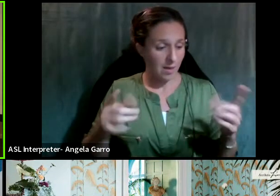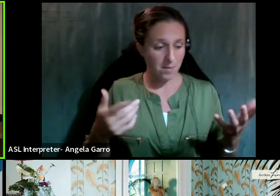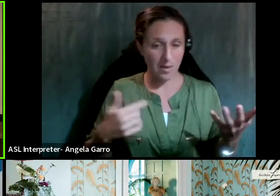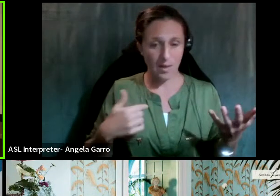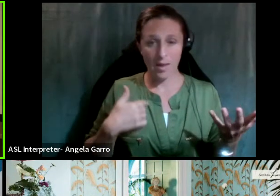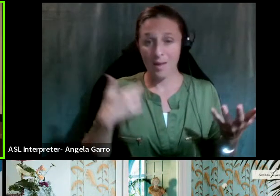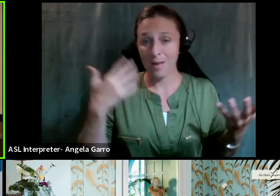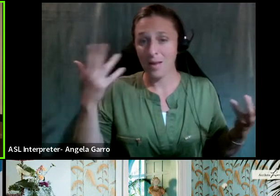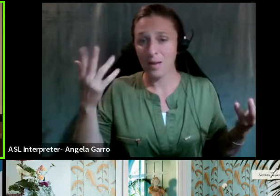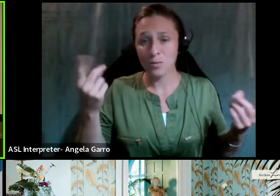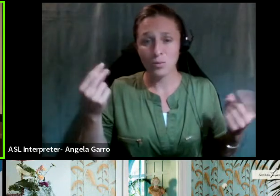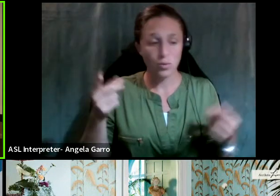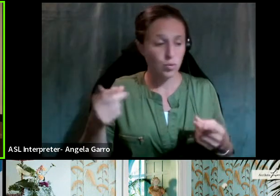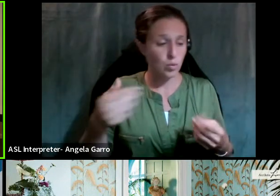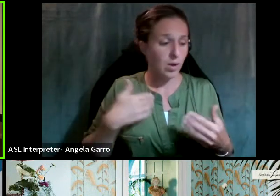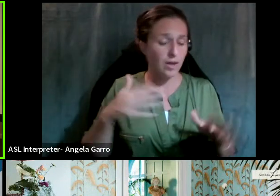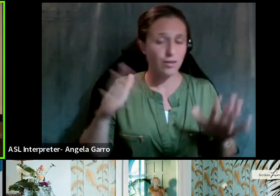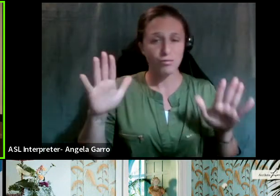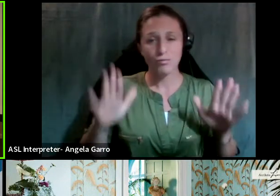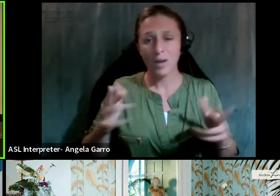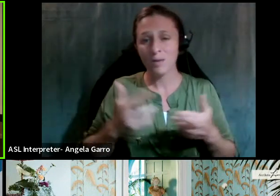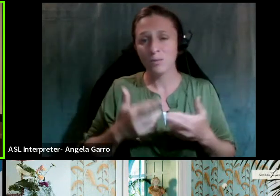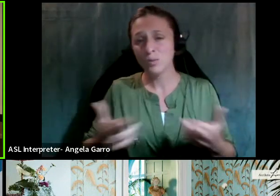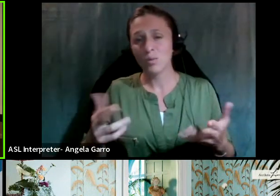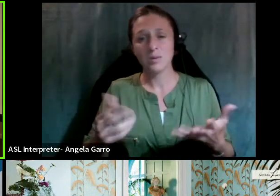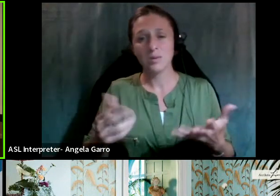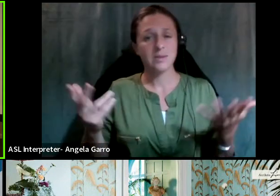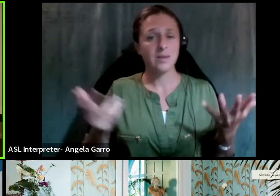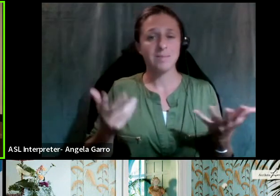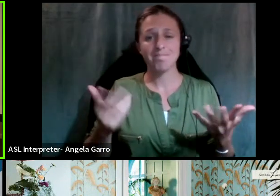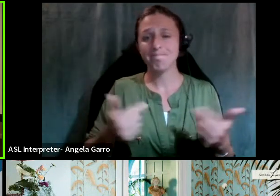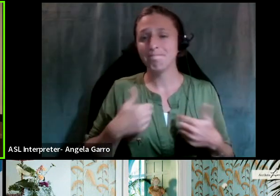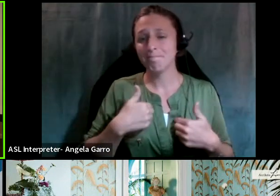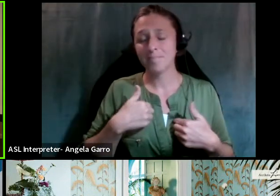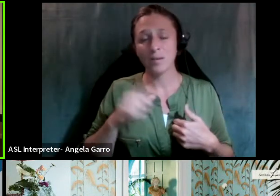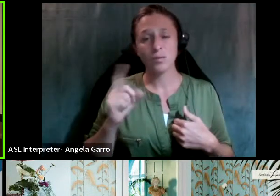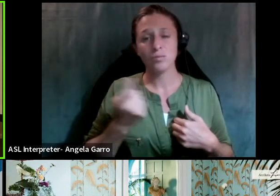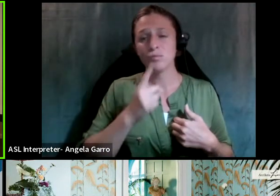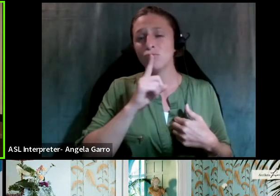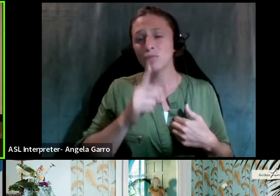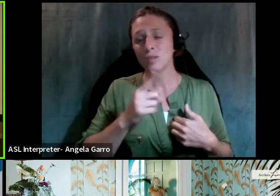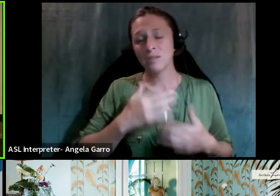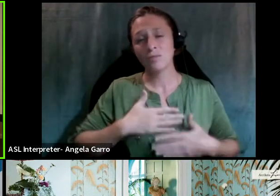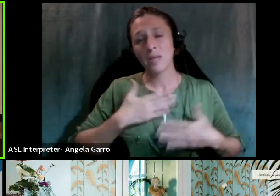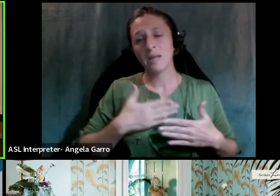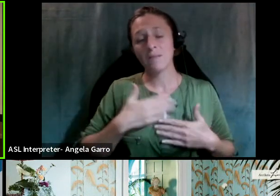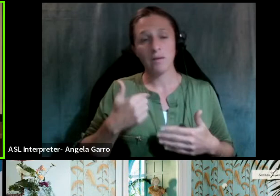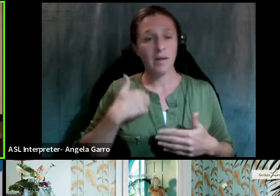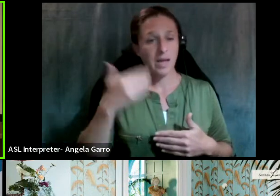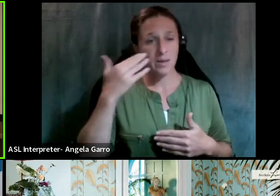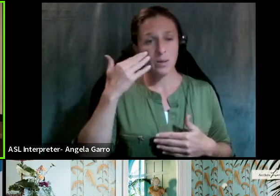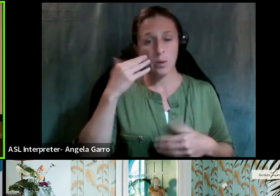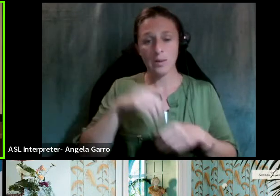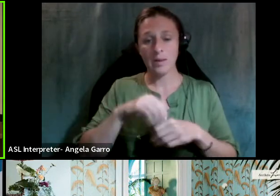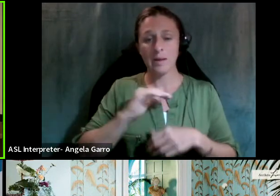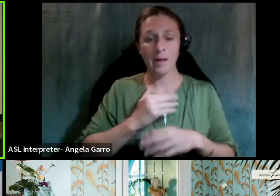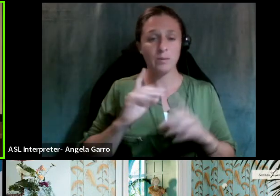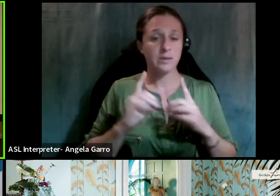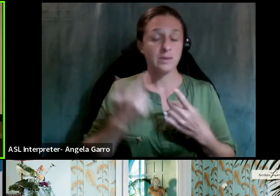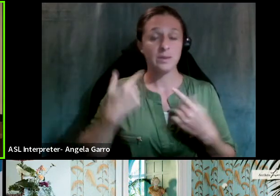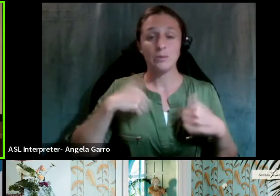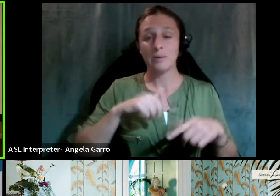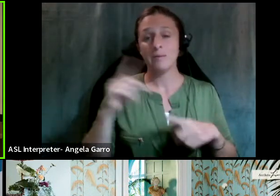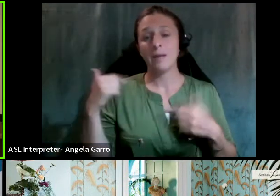didn't know what to do, and you had such great resources, and I'm just really grateful. And I know in our district we've had